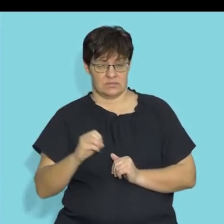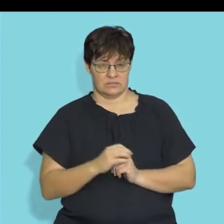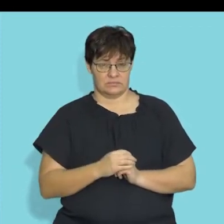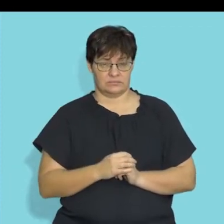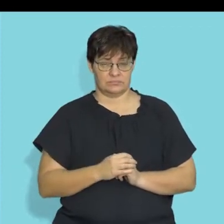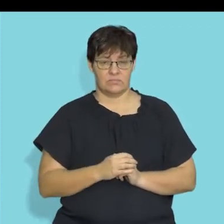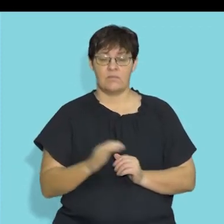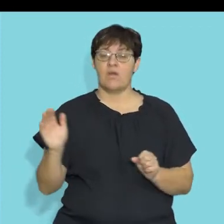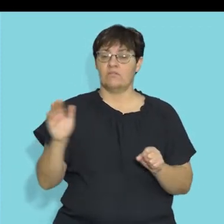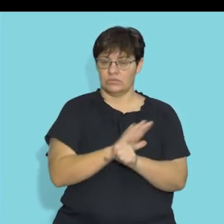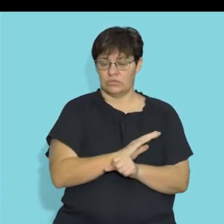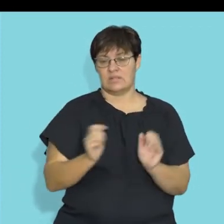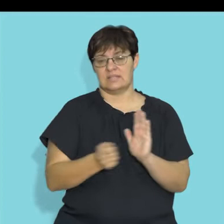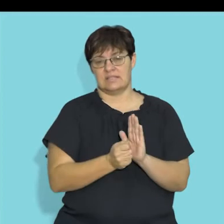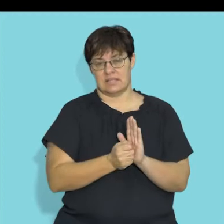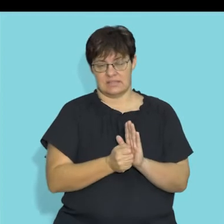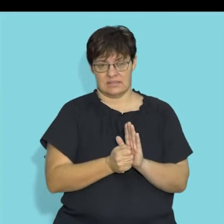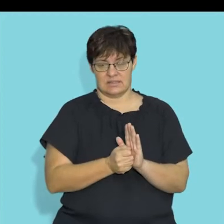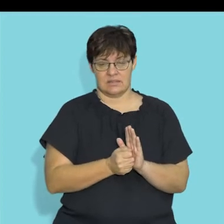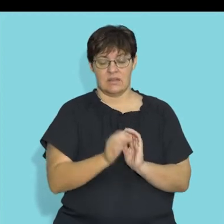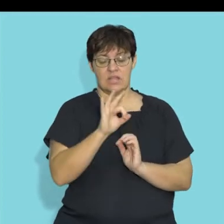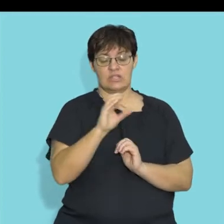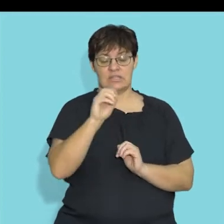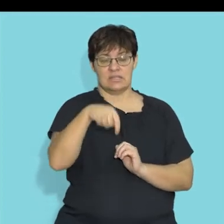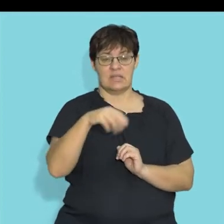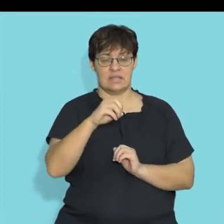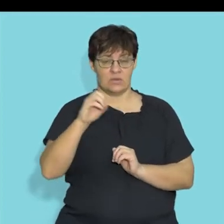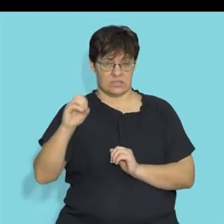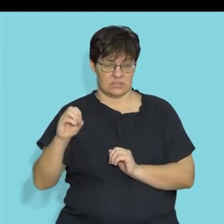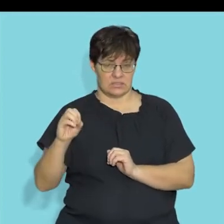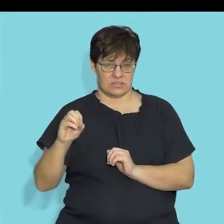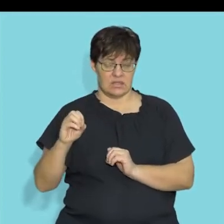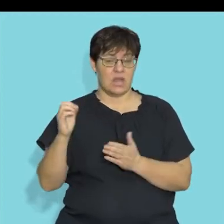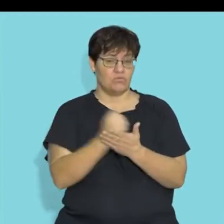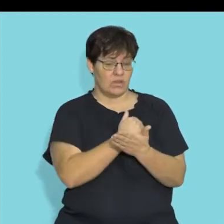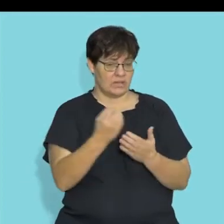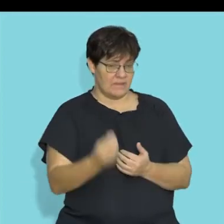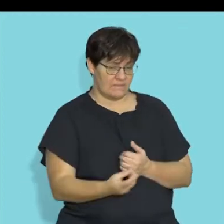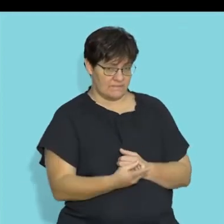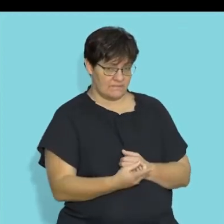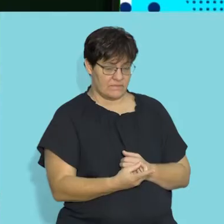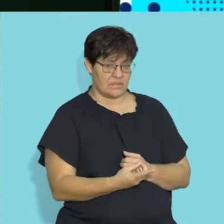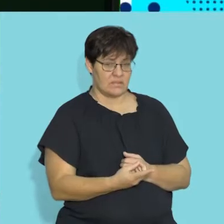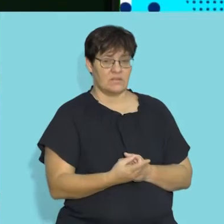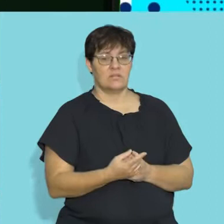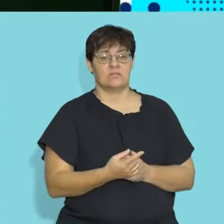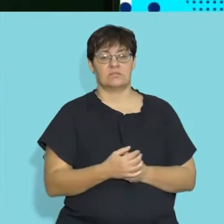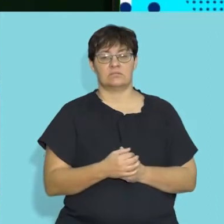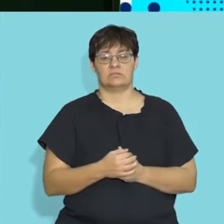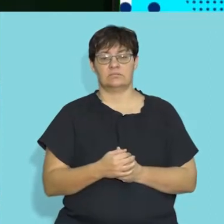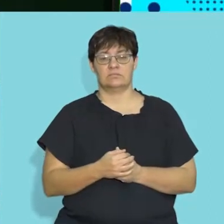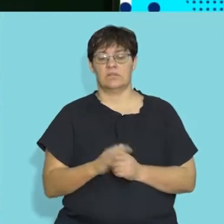150,000 was my total sales figure. So if 30,000 was on credit, then